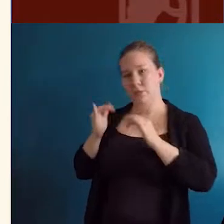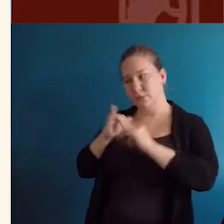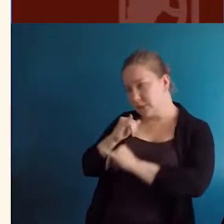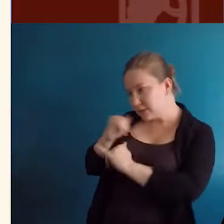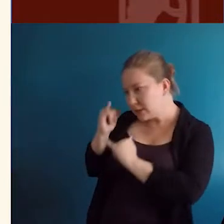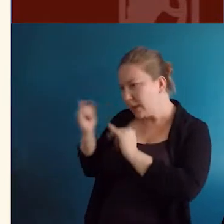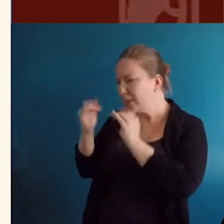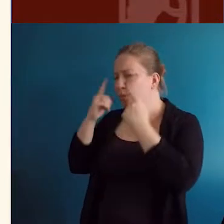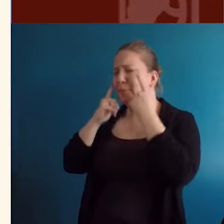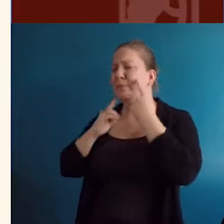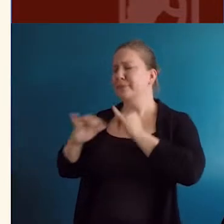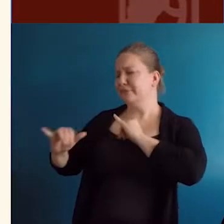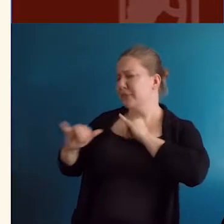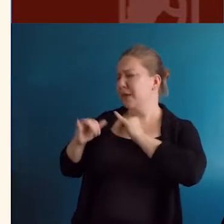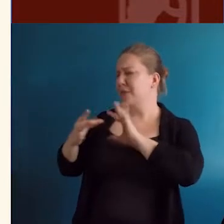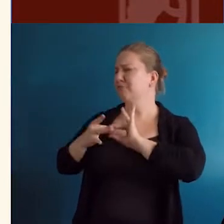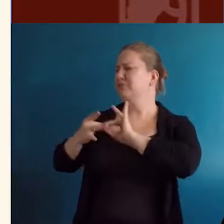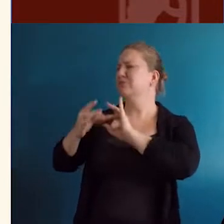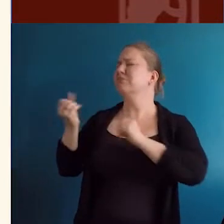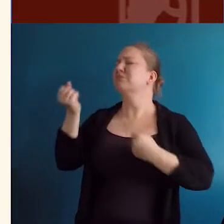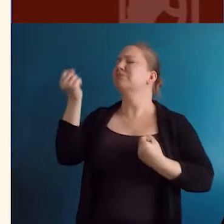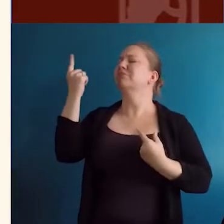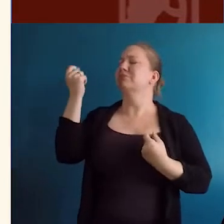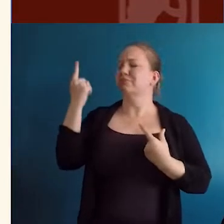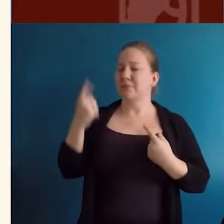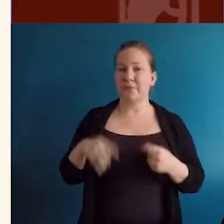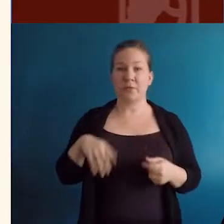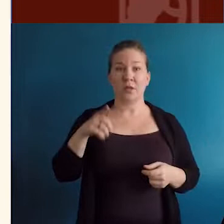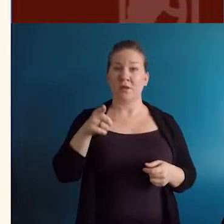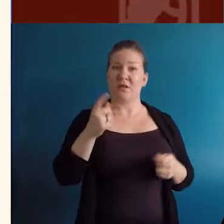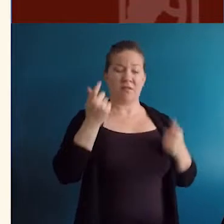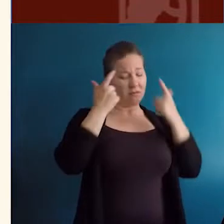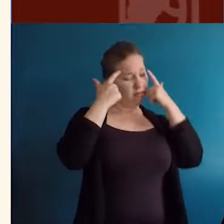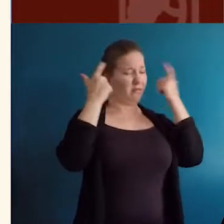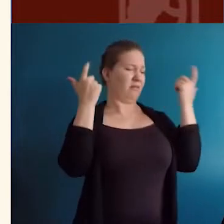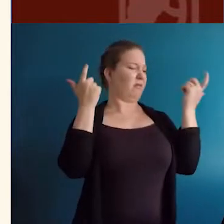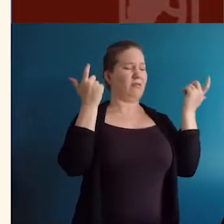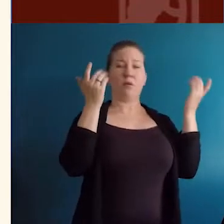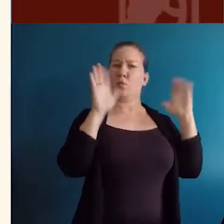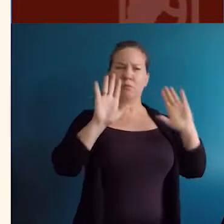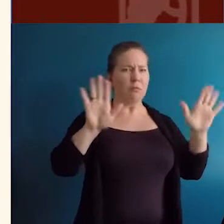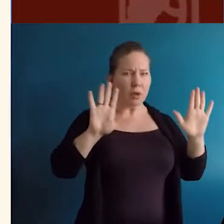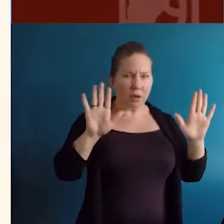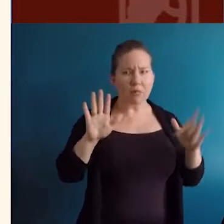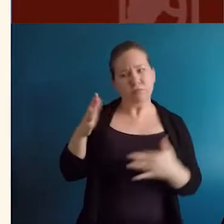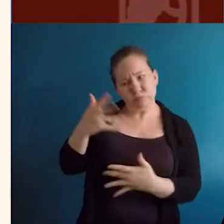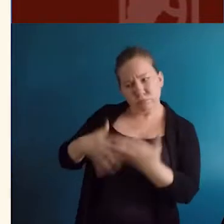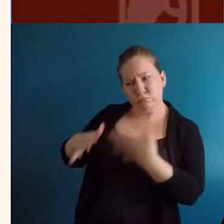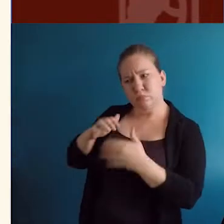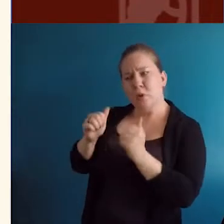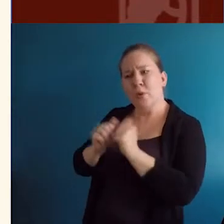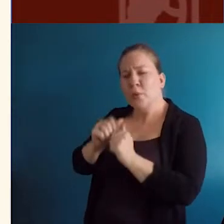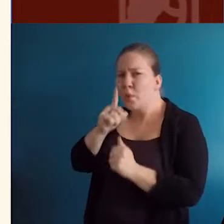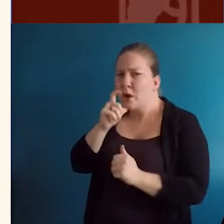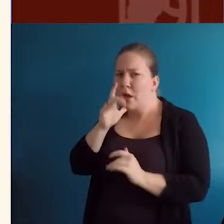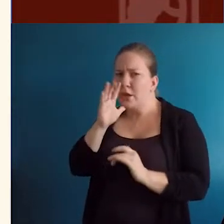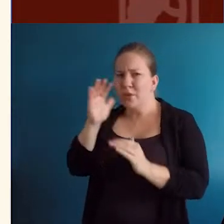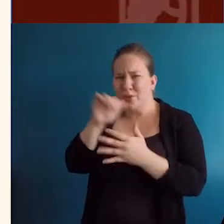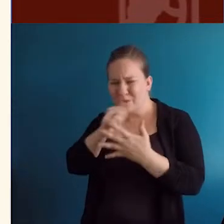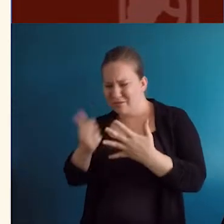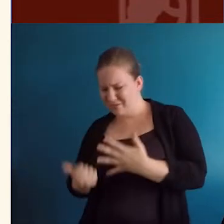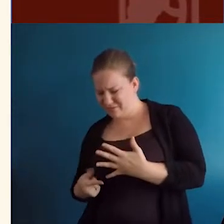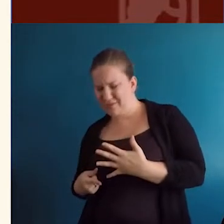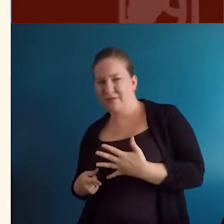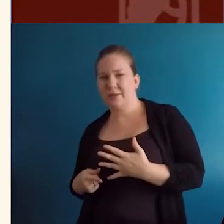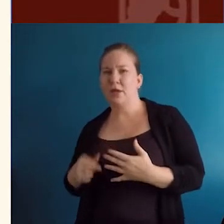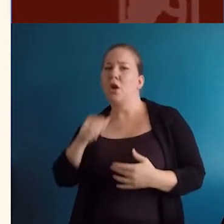another. Do not be haughty, but associate with the lowly. Do not claim to be wiser than you